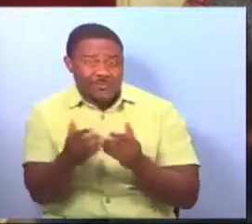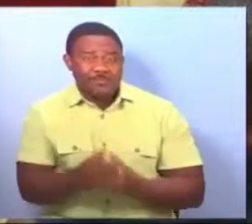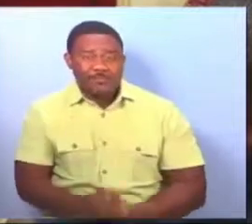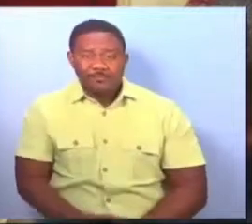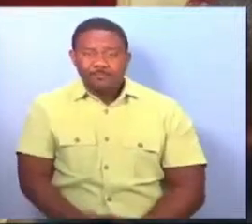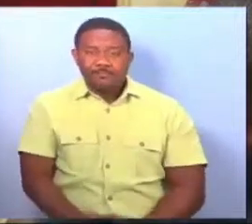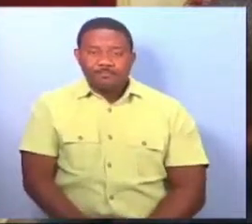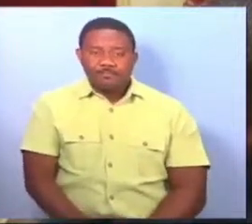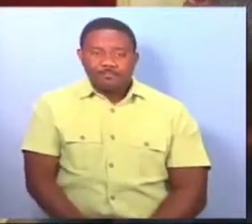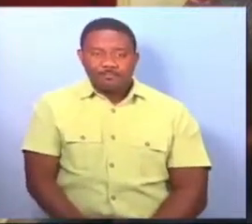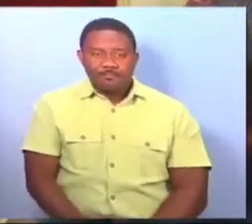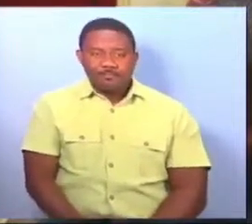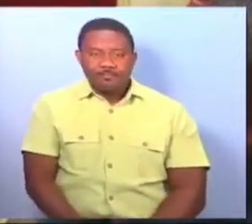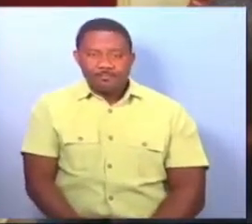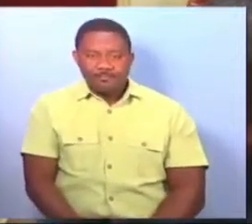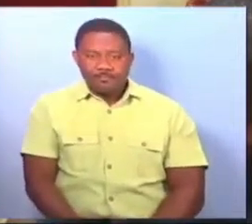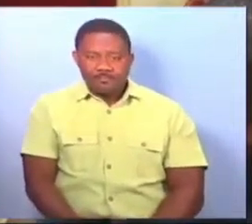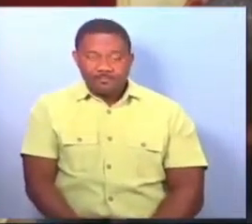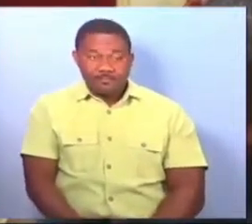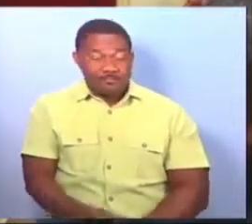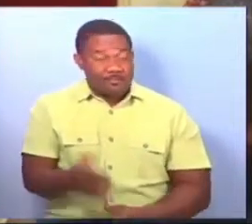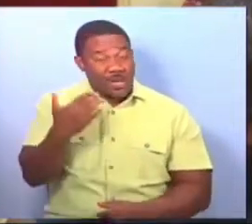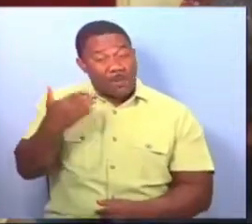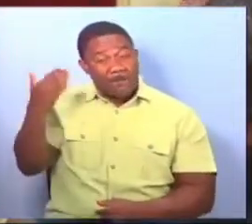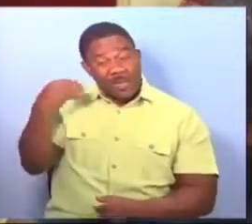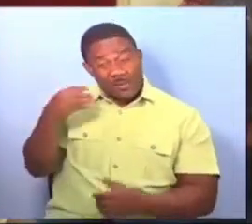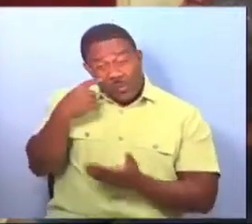facing. We witness